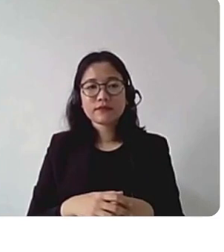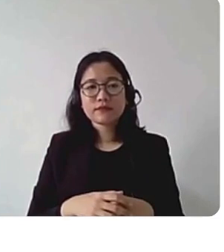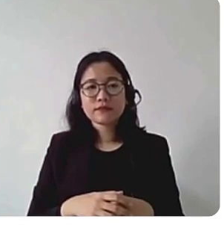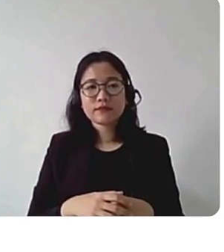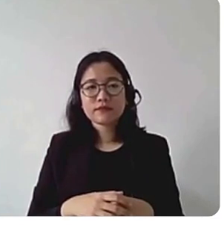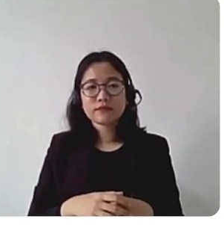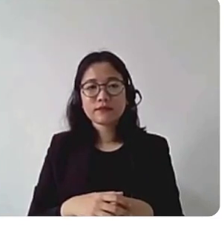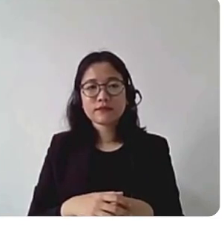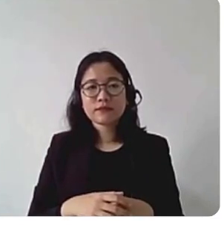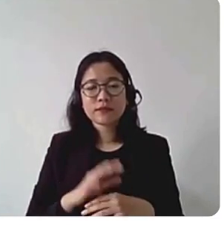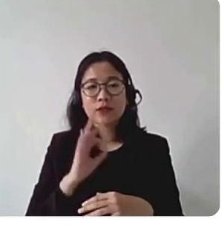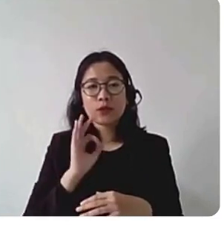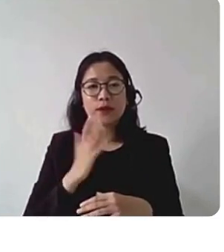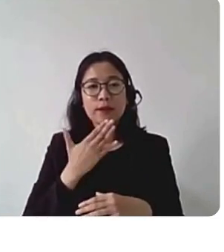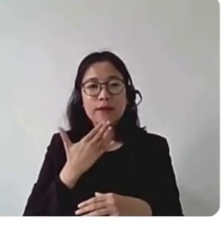Thank you,